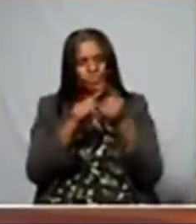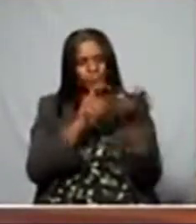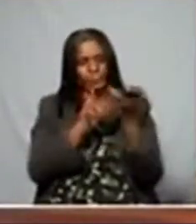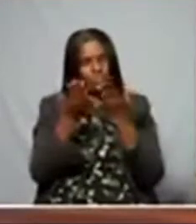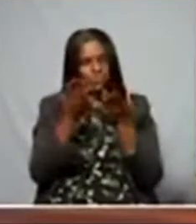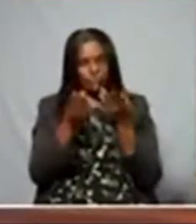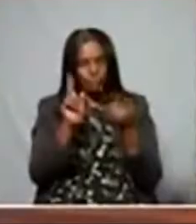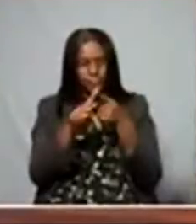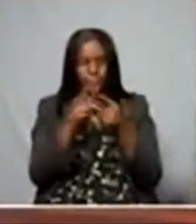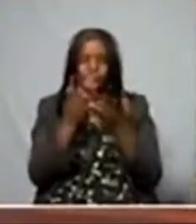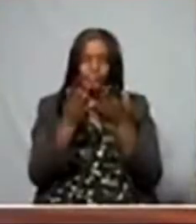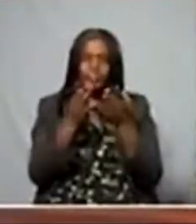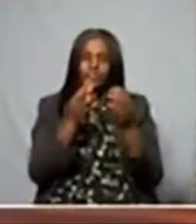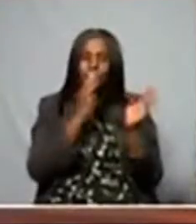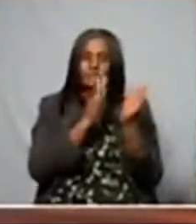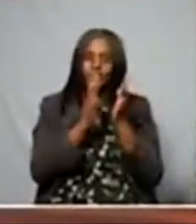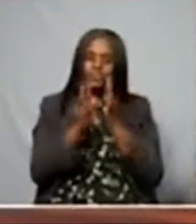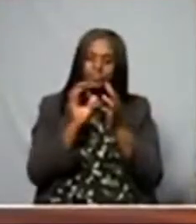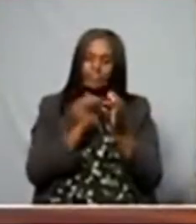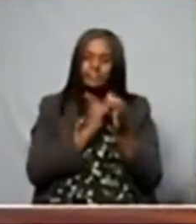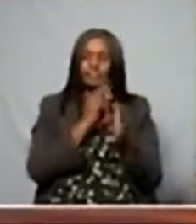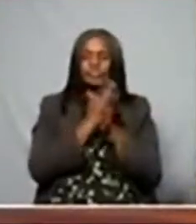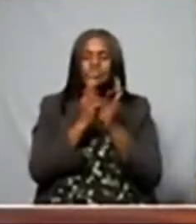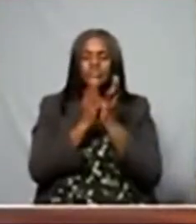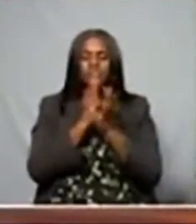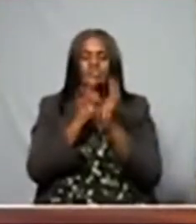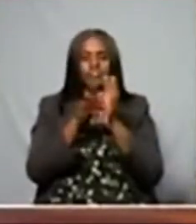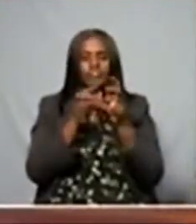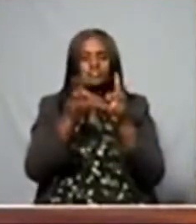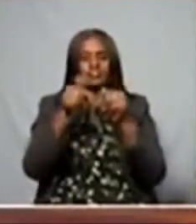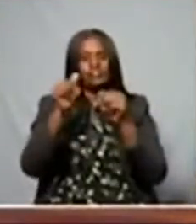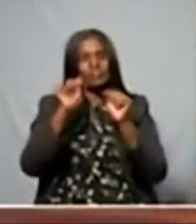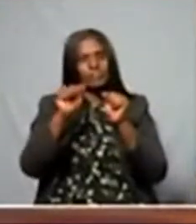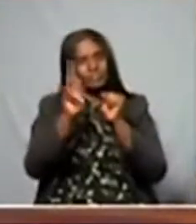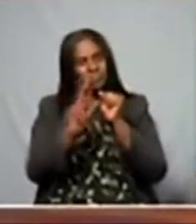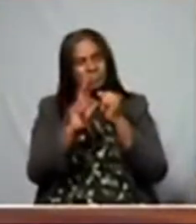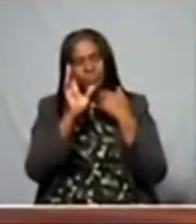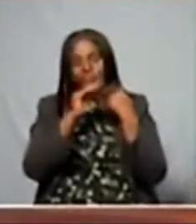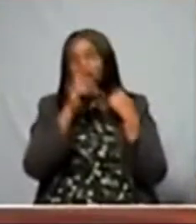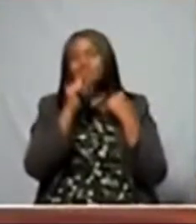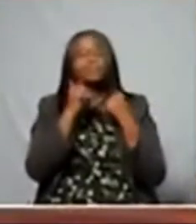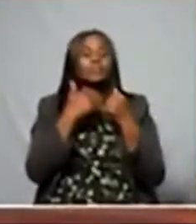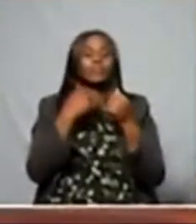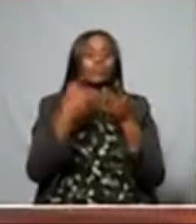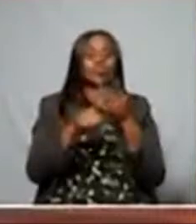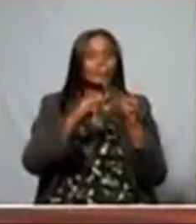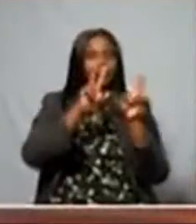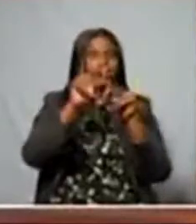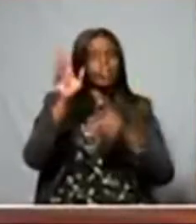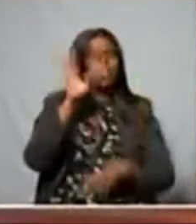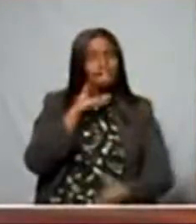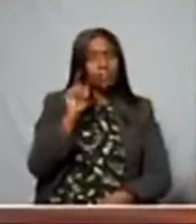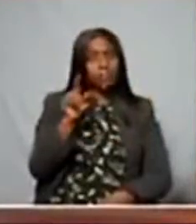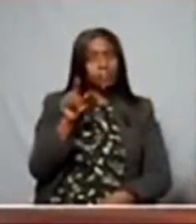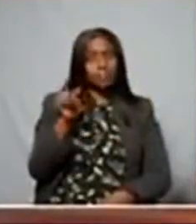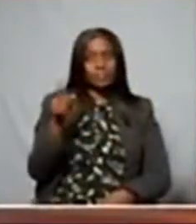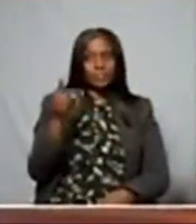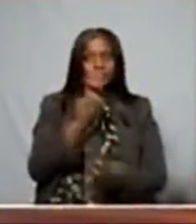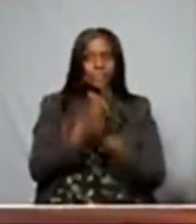deliver and perhaps package our contracts in a manner which they can absorb. Because it has also been observed that when